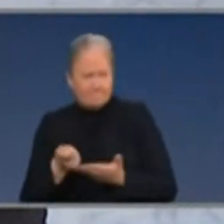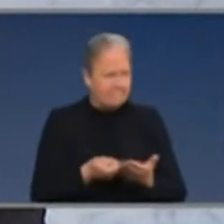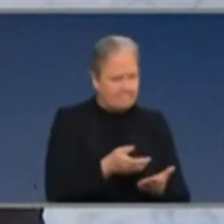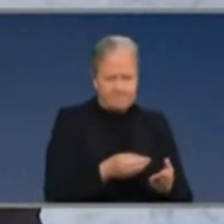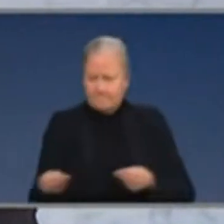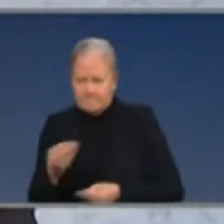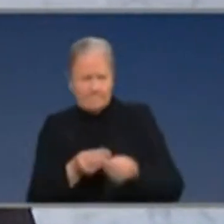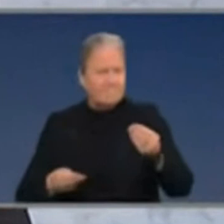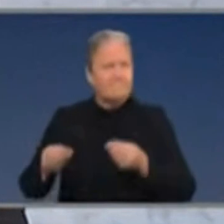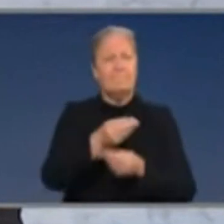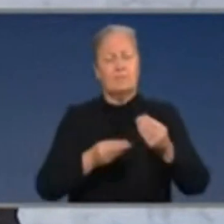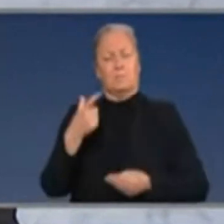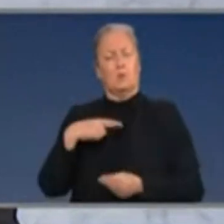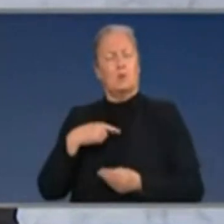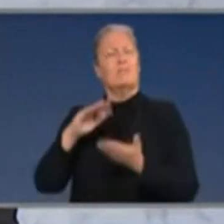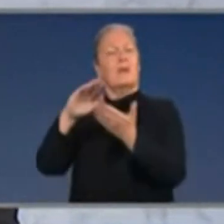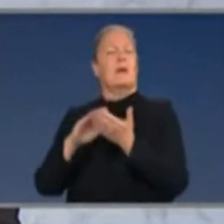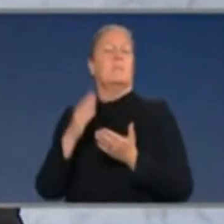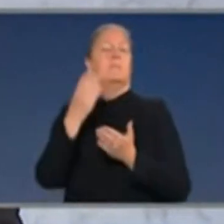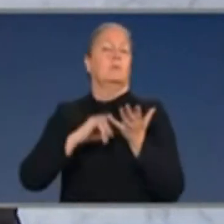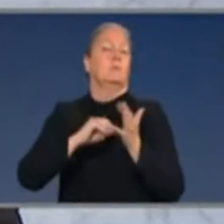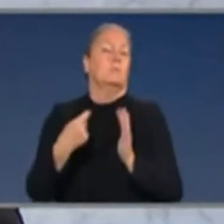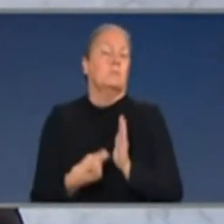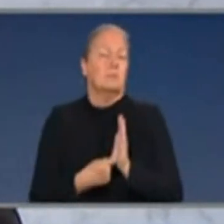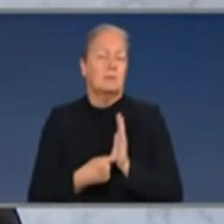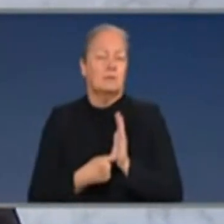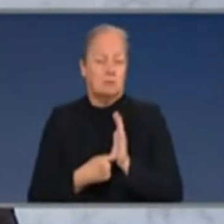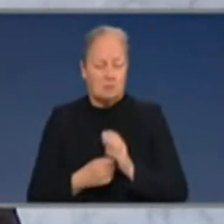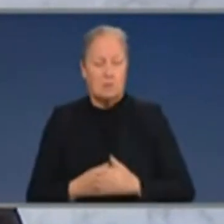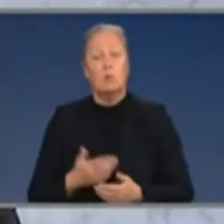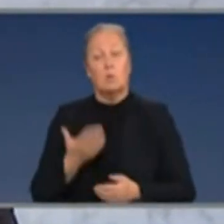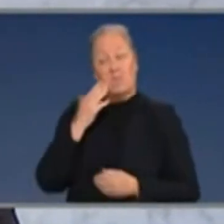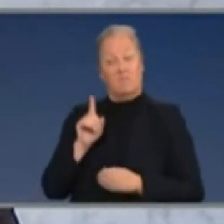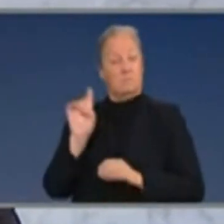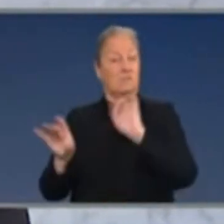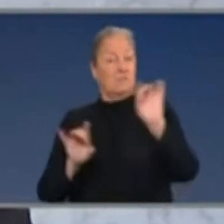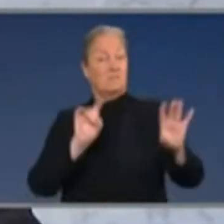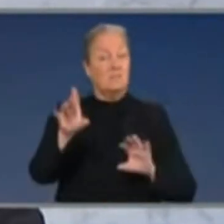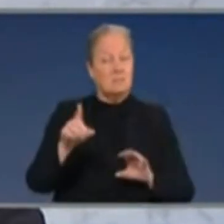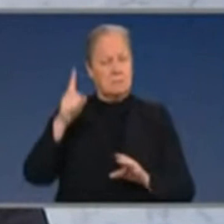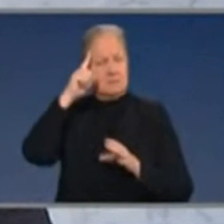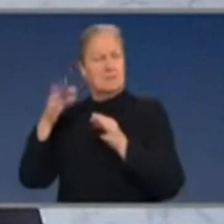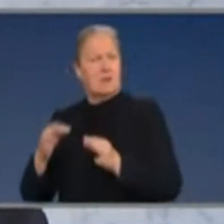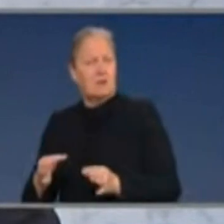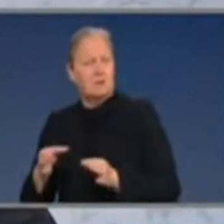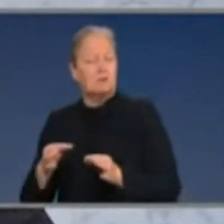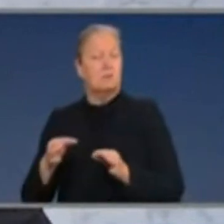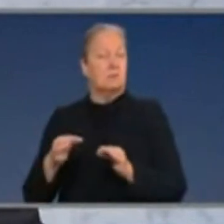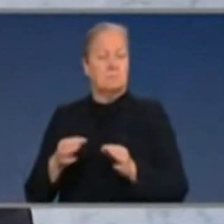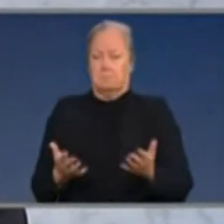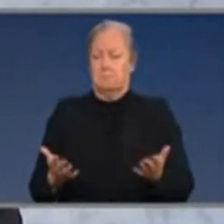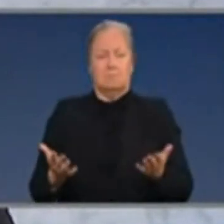their own resources. And in many respects, you'll find that by taking those decisions, they may be, I would